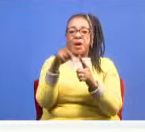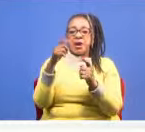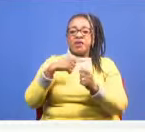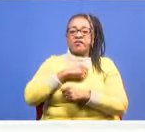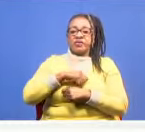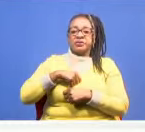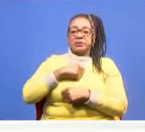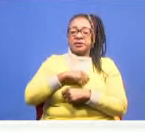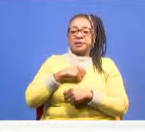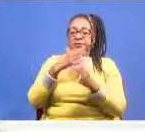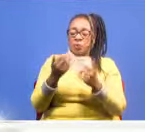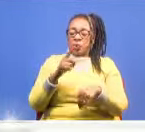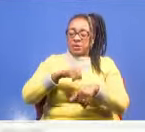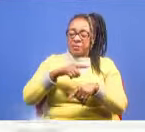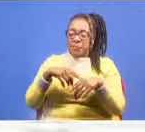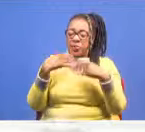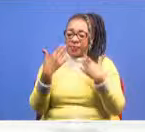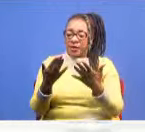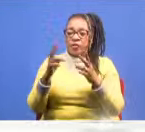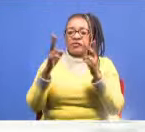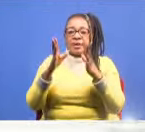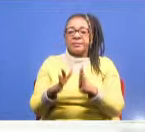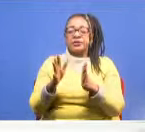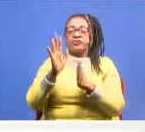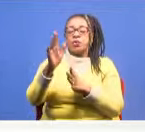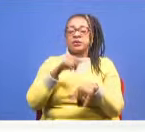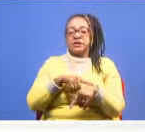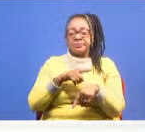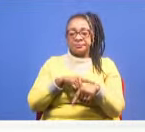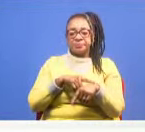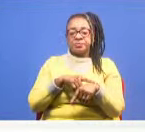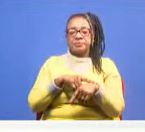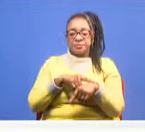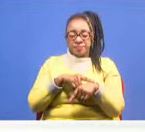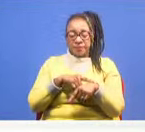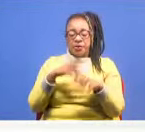of time now. Thank you so much. Thank you so much for your expert insights. Thank you so much.